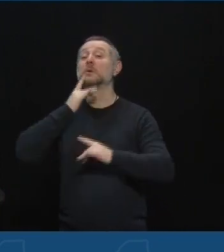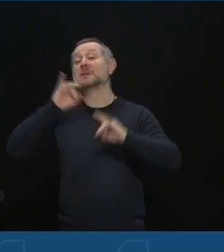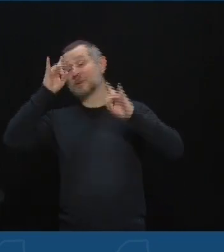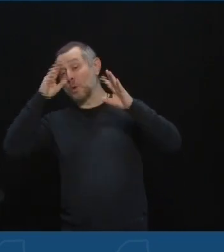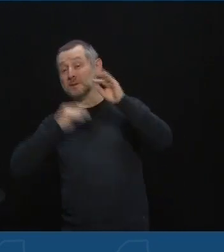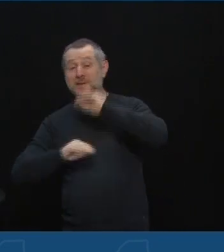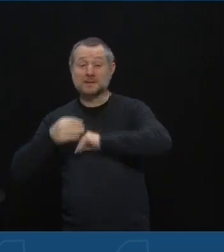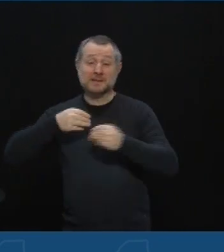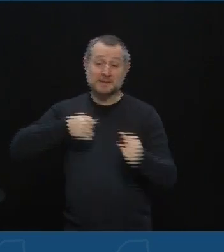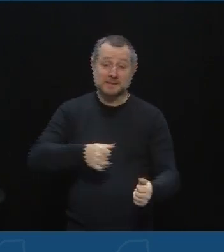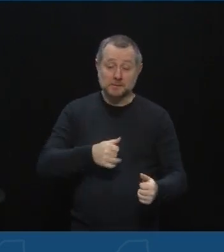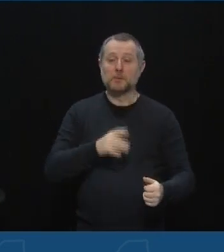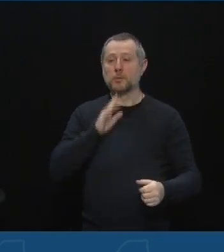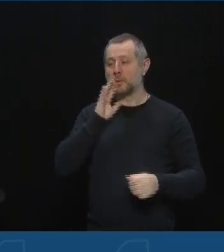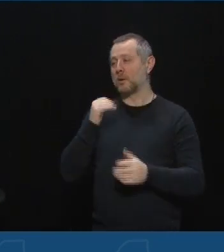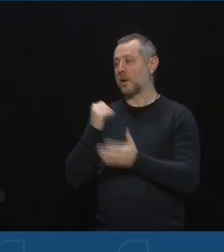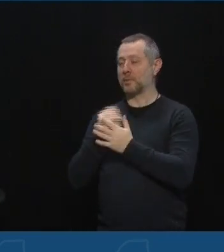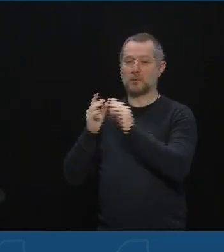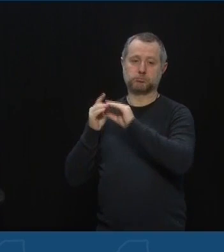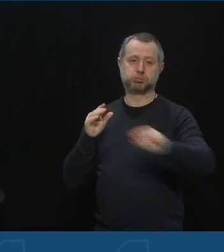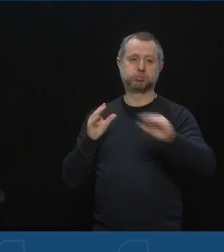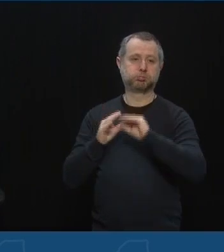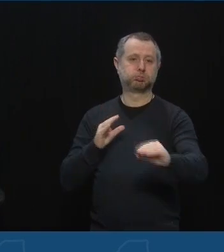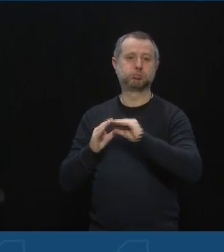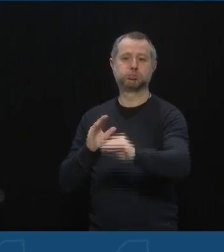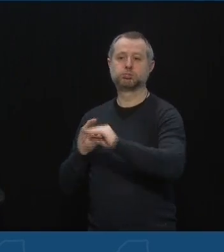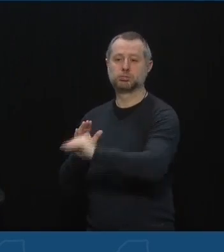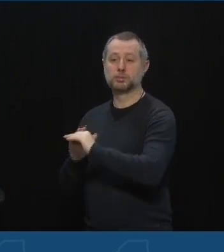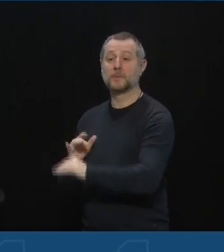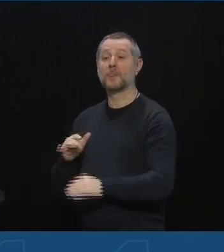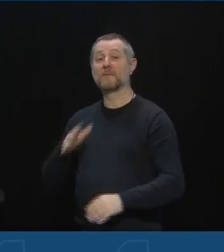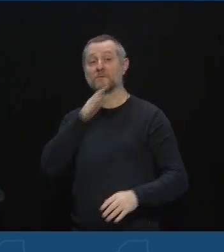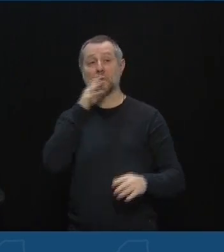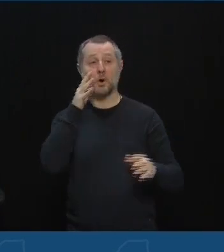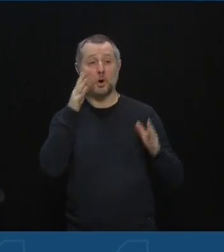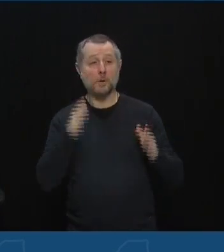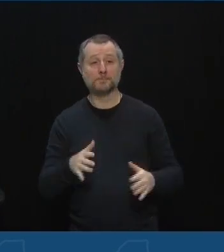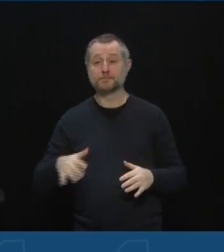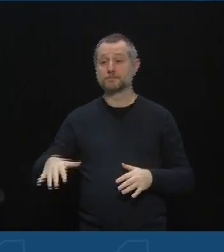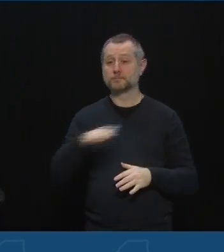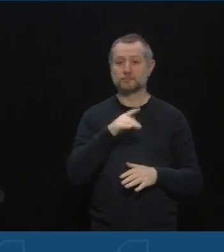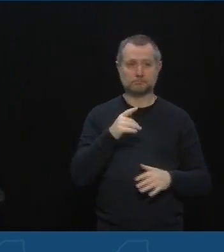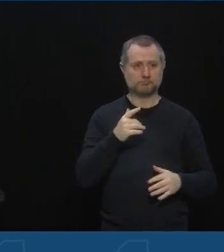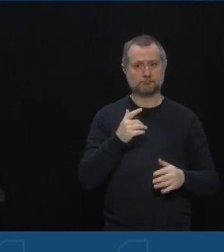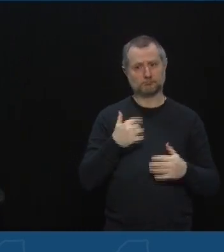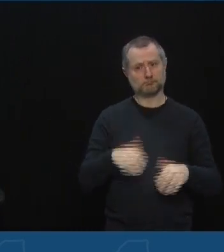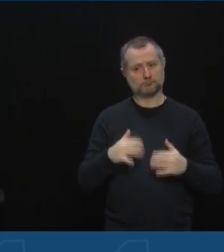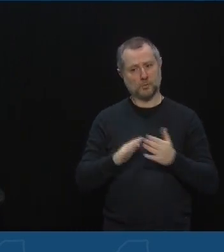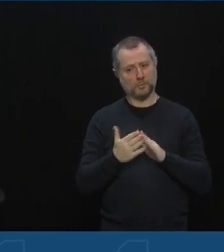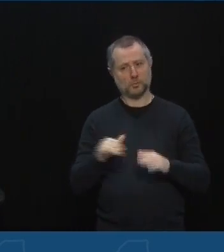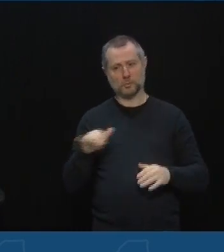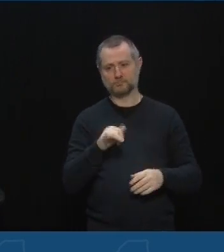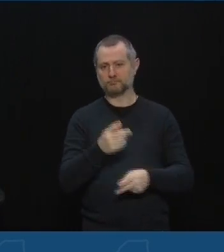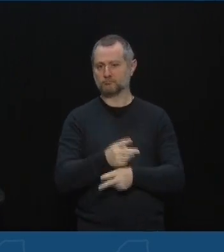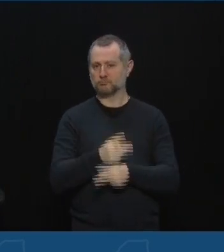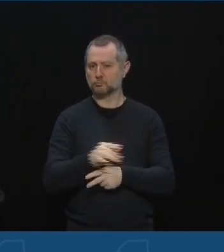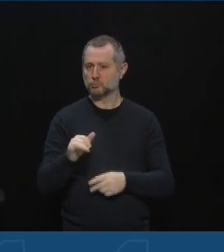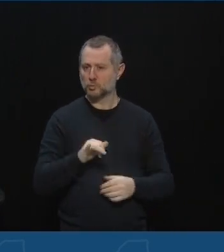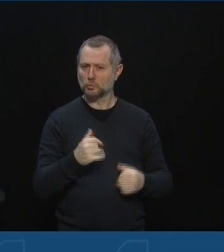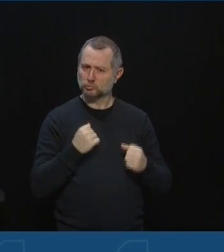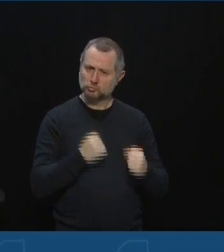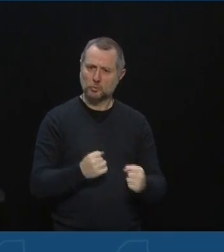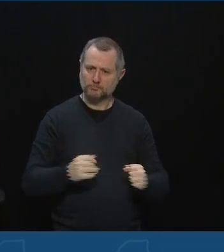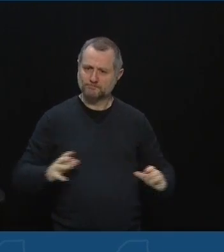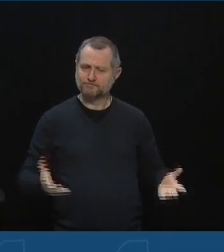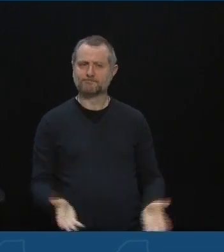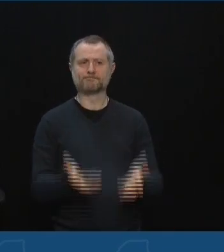during the pandemic, get their employees back. Also our farmers, we have to make sure that our farm community is strong and vital. And